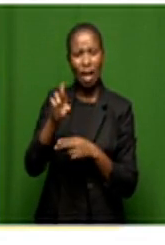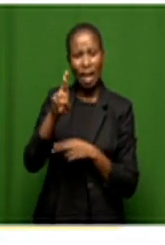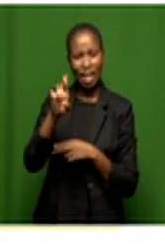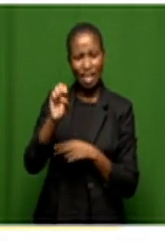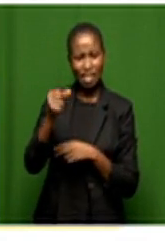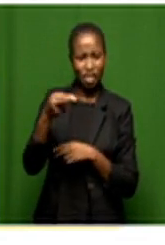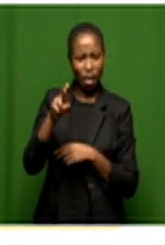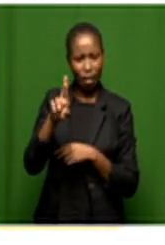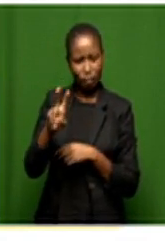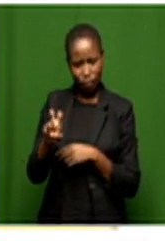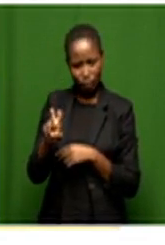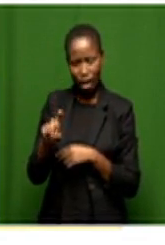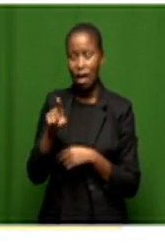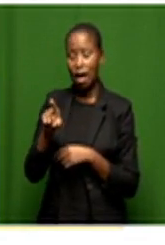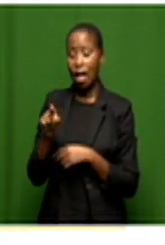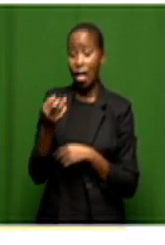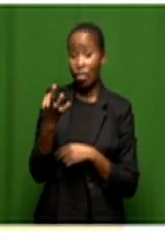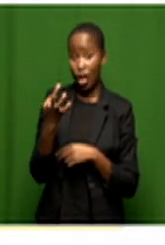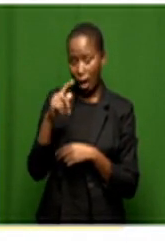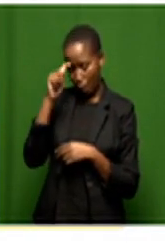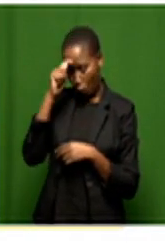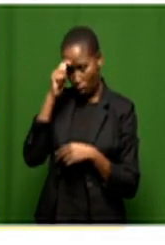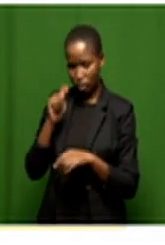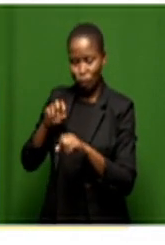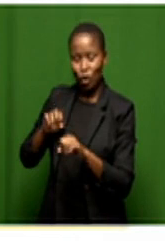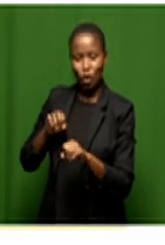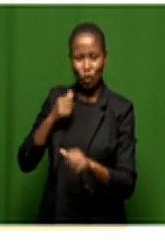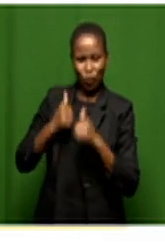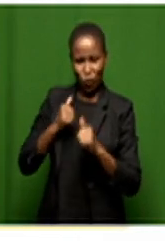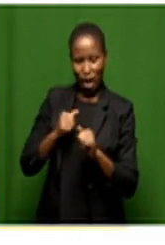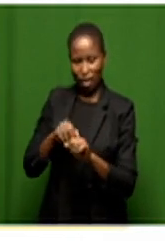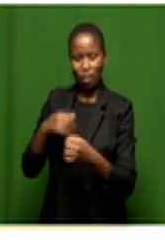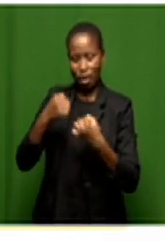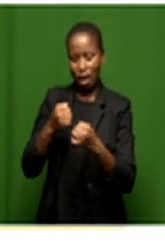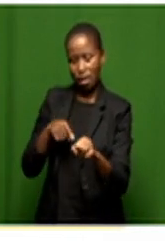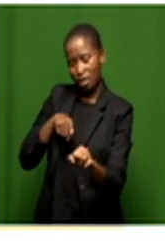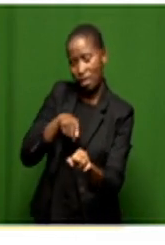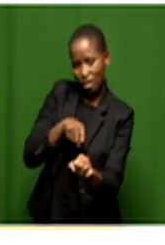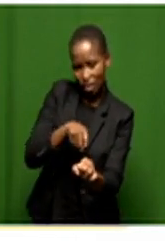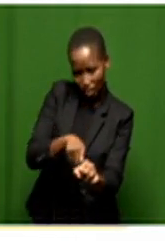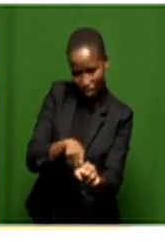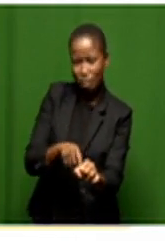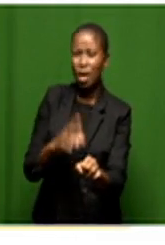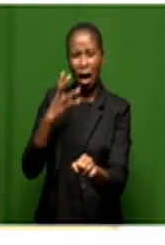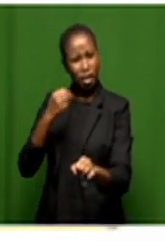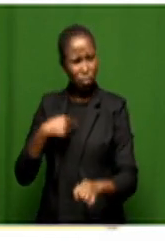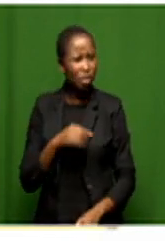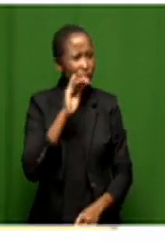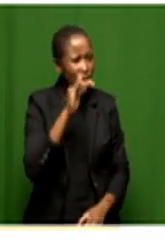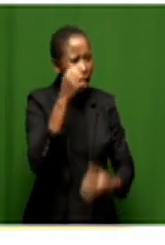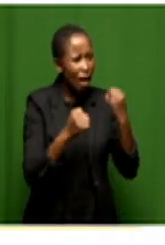by 3 boys running after the car. And then they sort of asked me, what car is